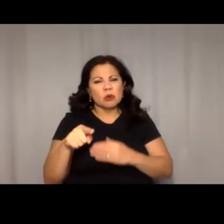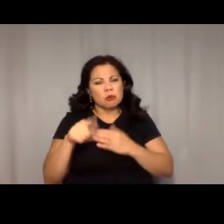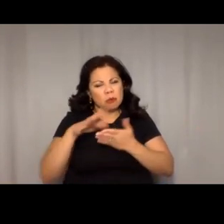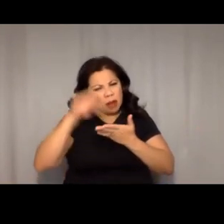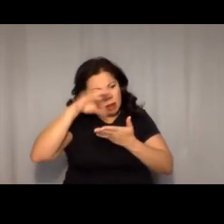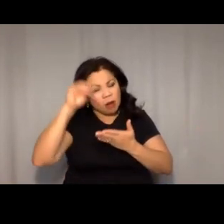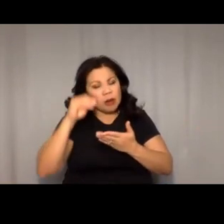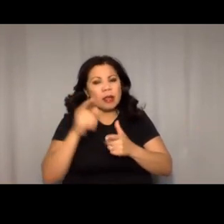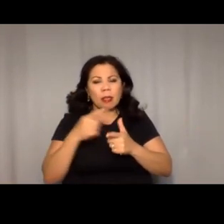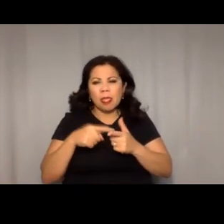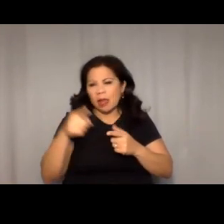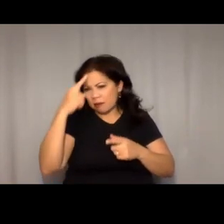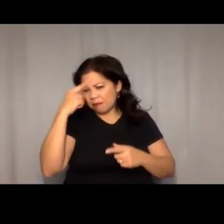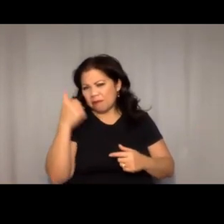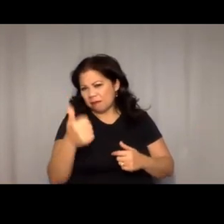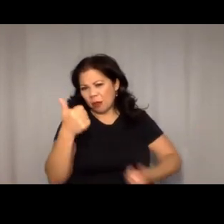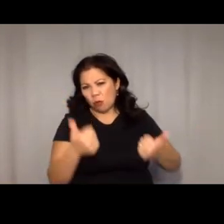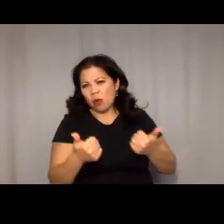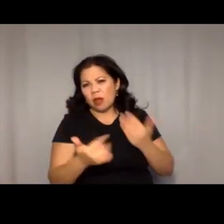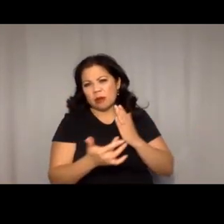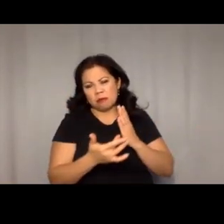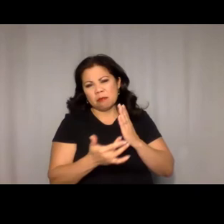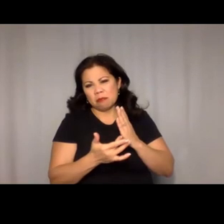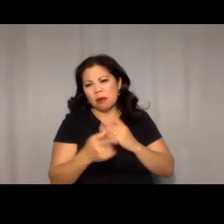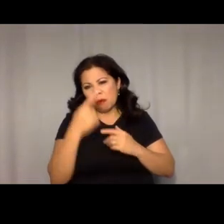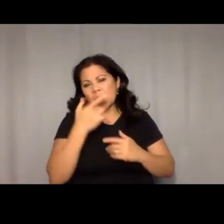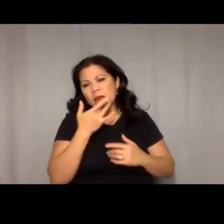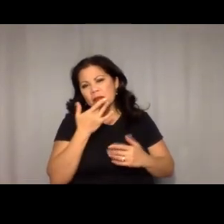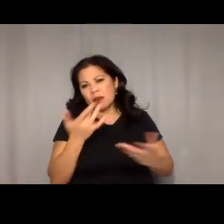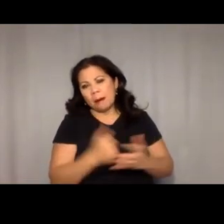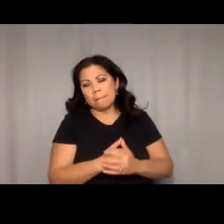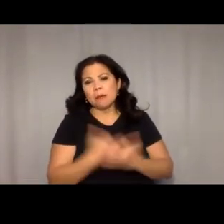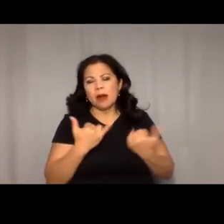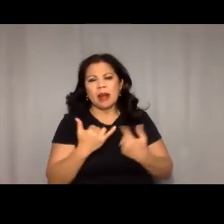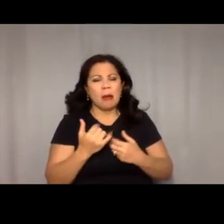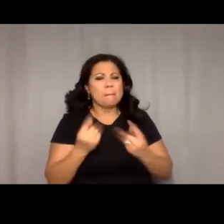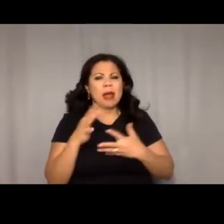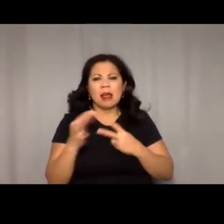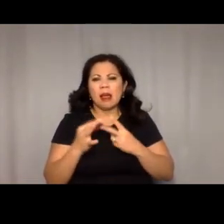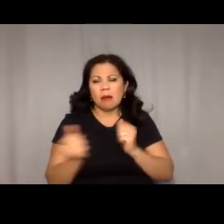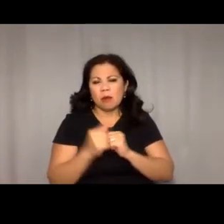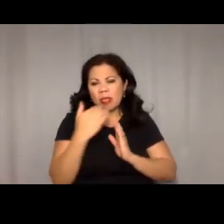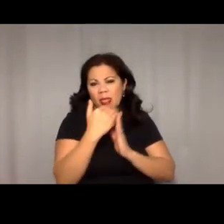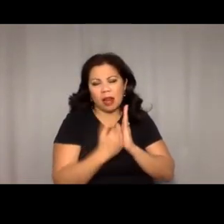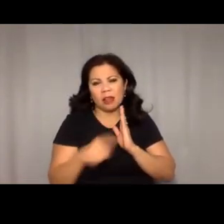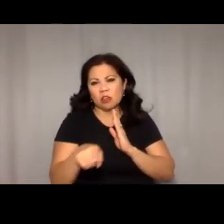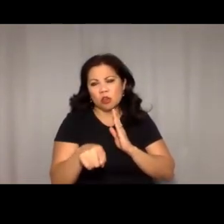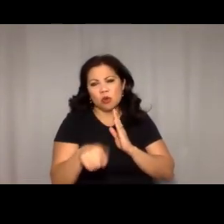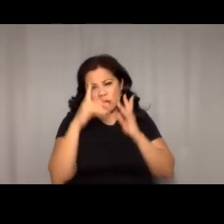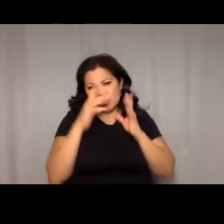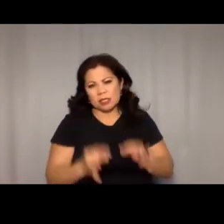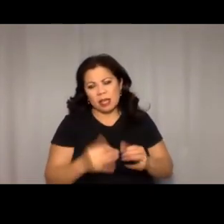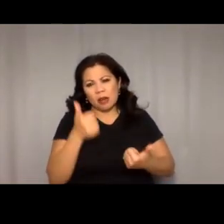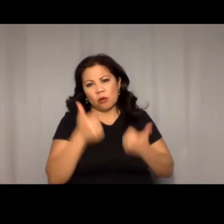can choose which method you like best. So right now we're just giving you lots of options with this lesson for you to pick which route you want to